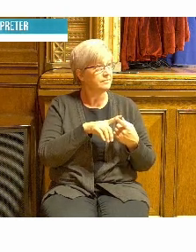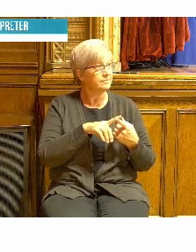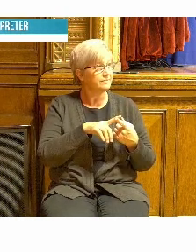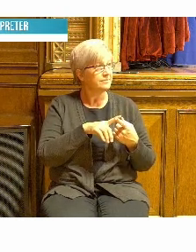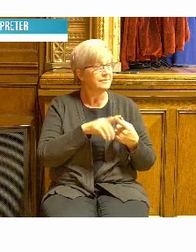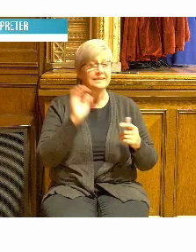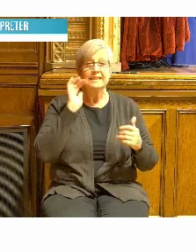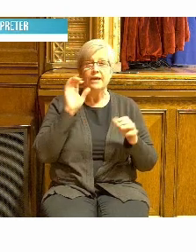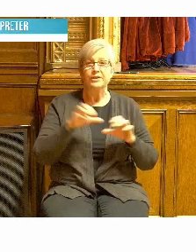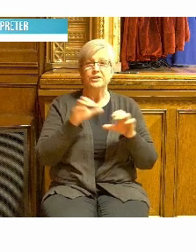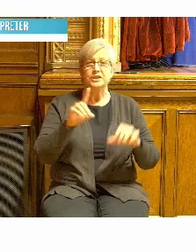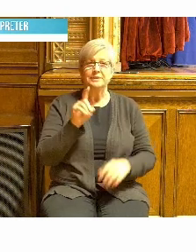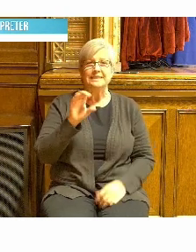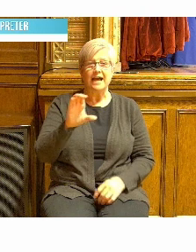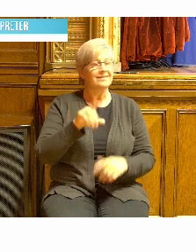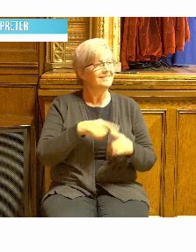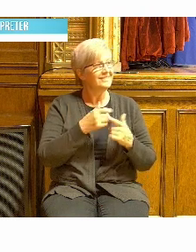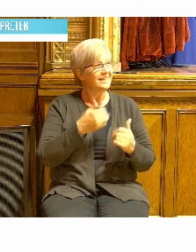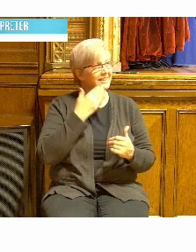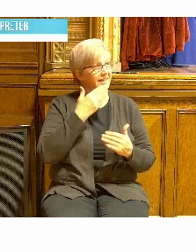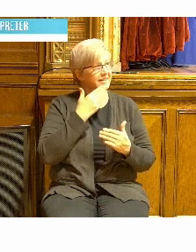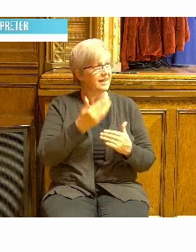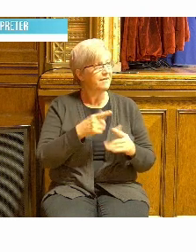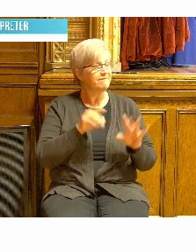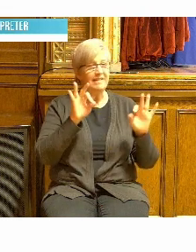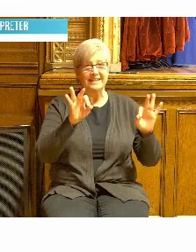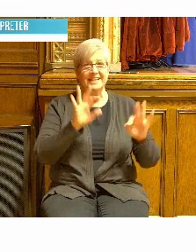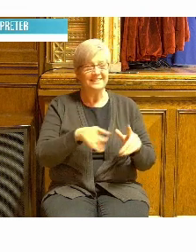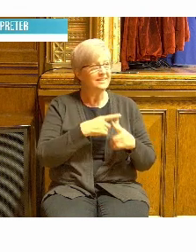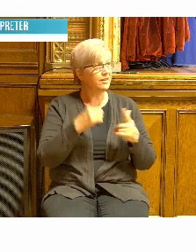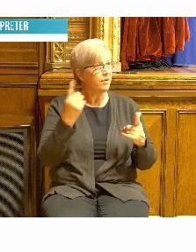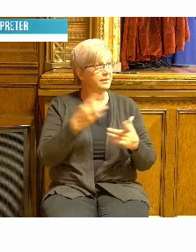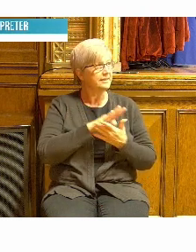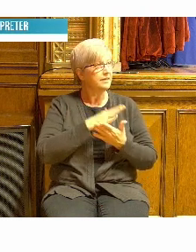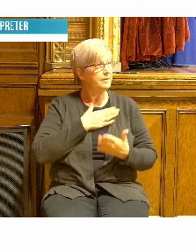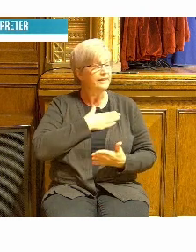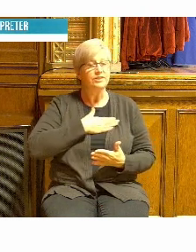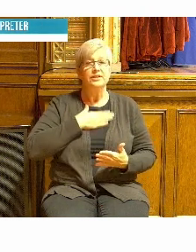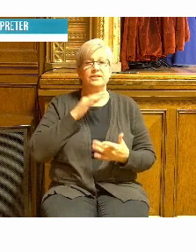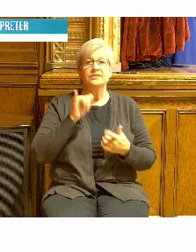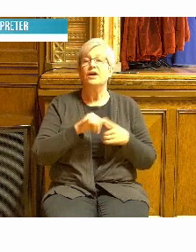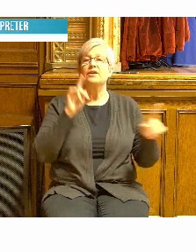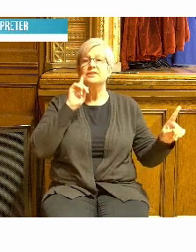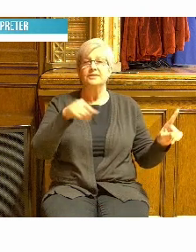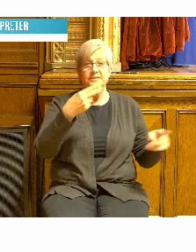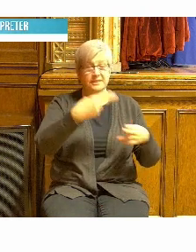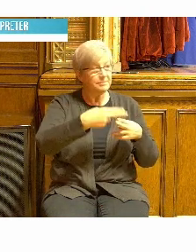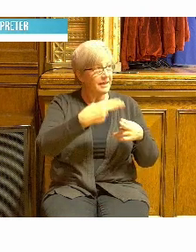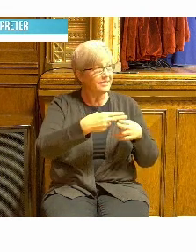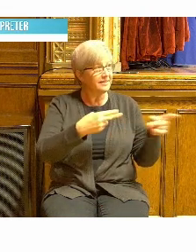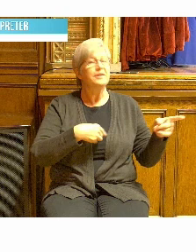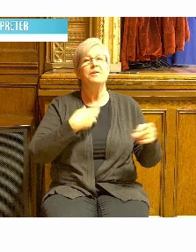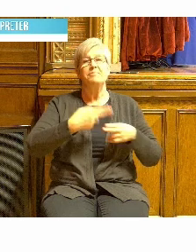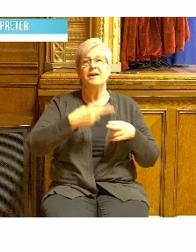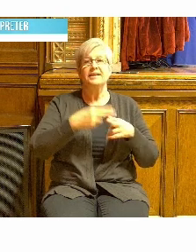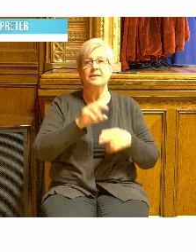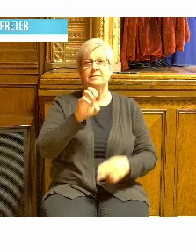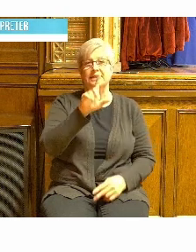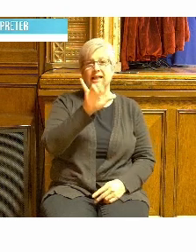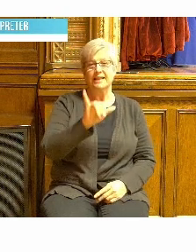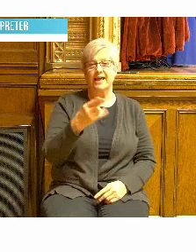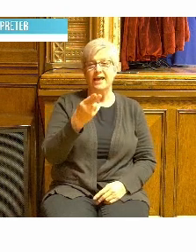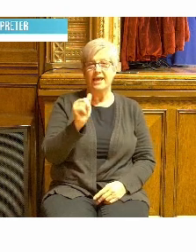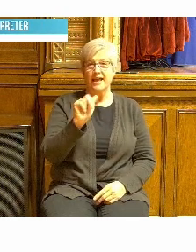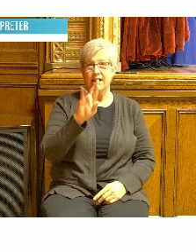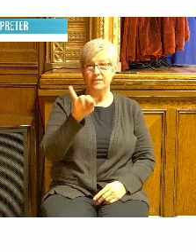How you doing, Doc? Hello, how are you? I'm fantastic. It's always a pleasure. For the record, if you could, yes. I was going to say. My name is Clay Harris, for